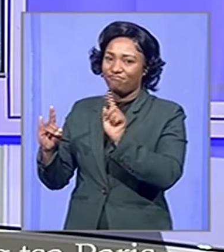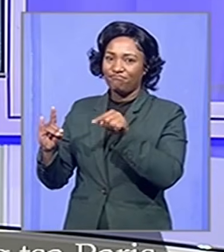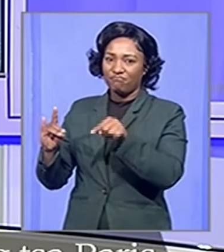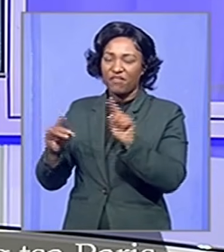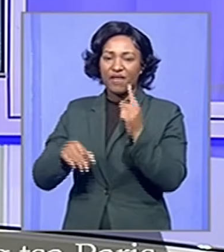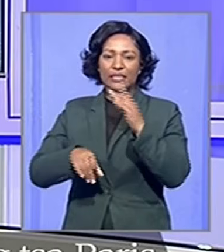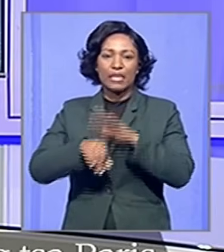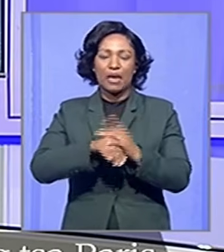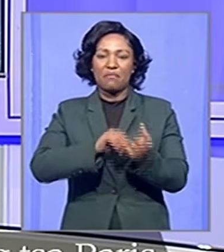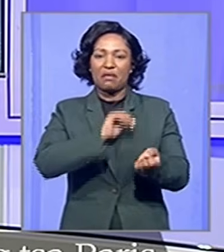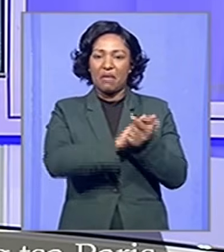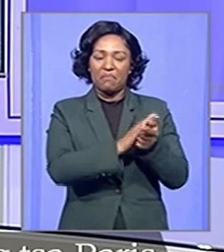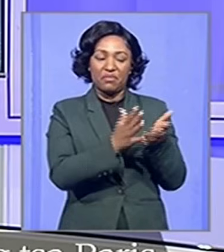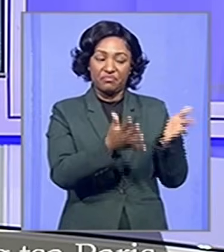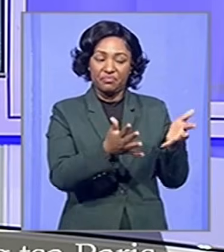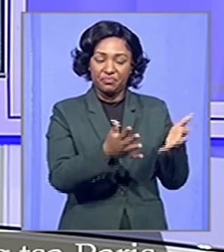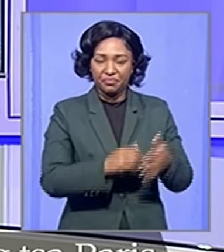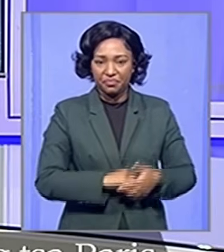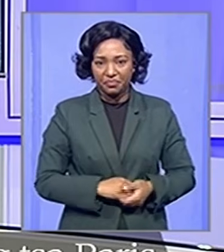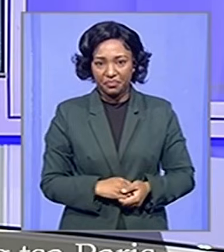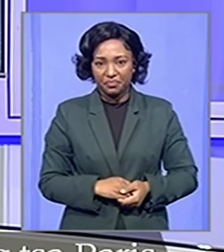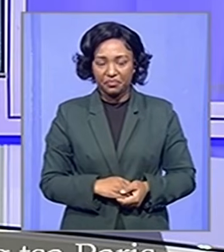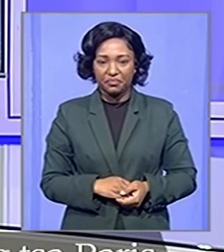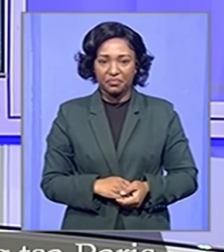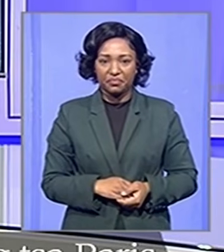pele sena se etsahala.